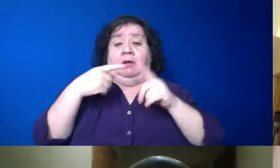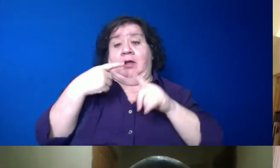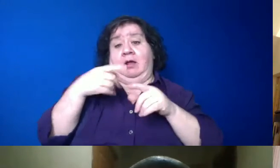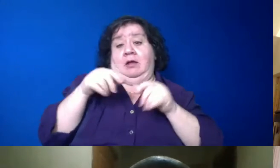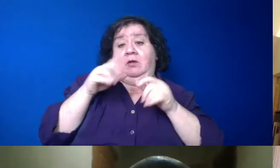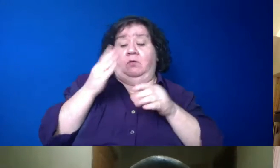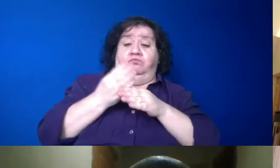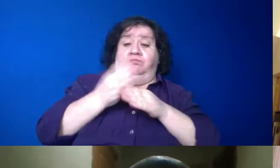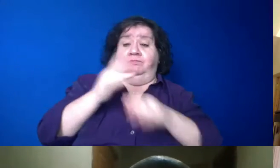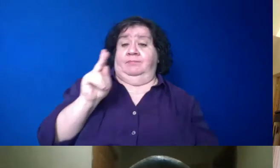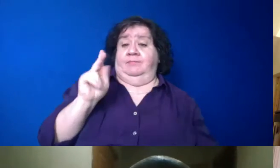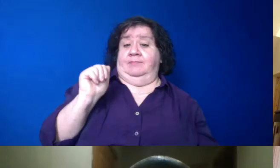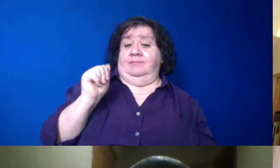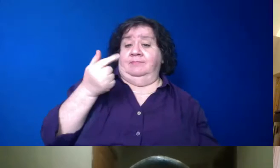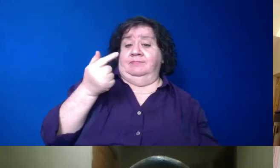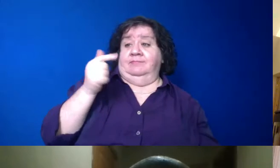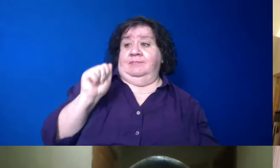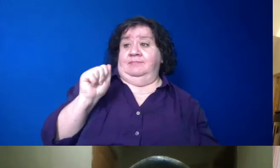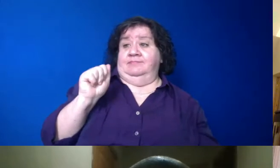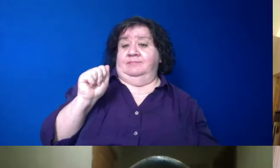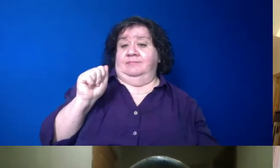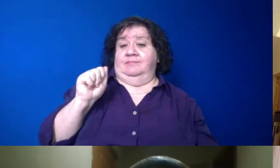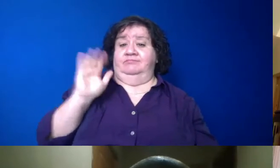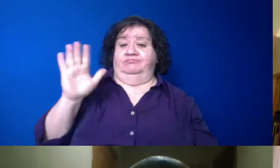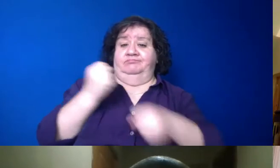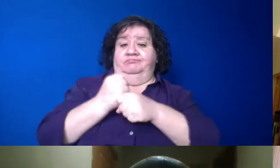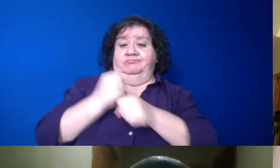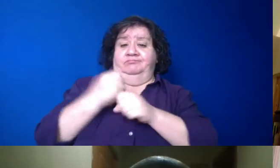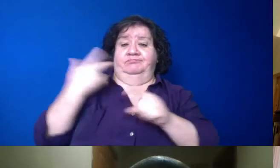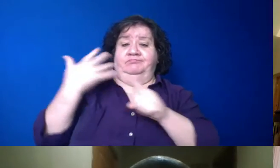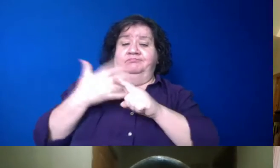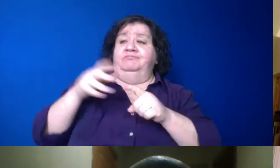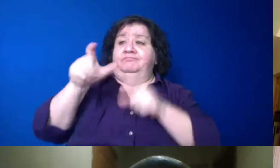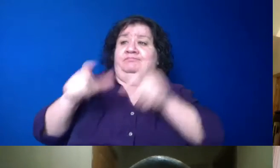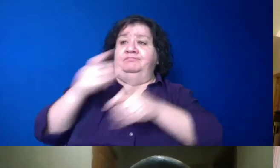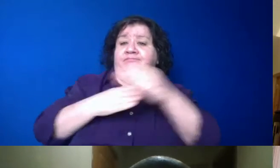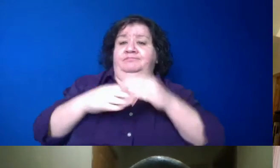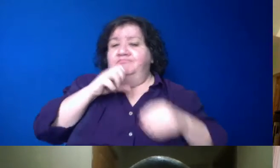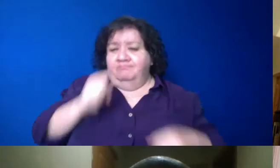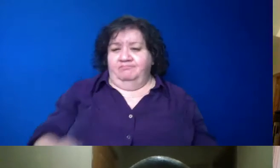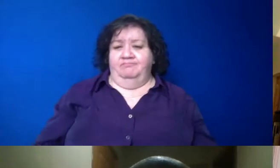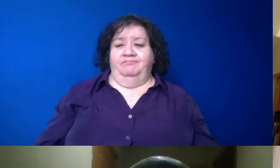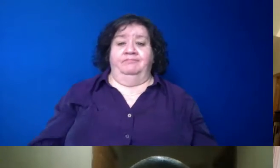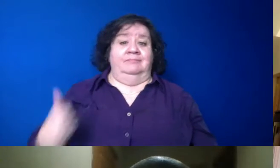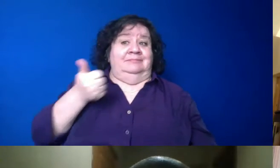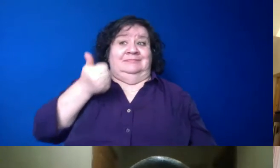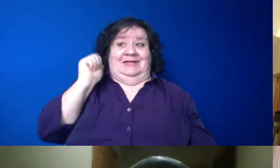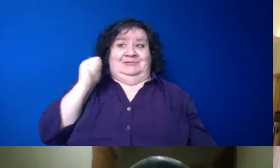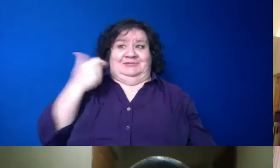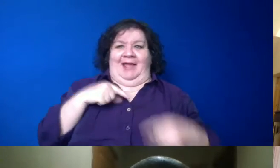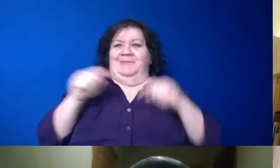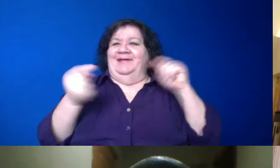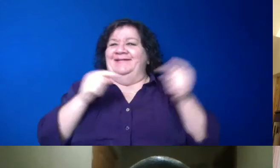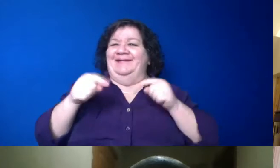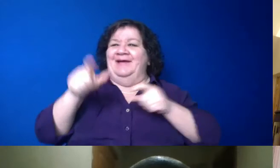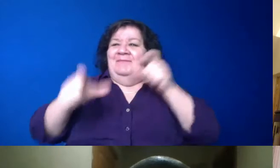people. So I think the time is right to be focusing on the issue. Of particular interest to me is the future of